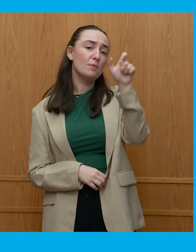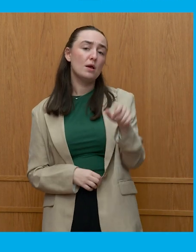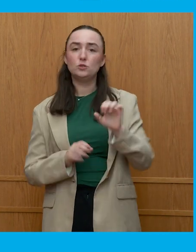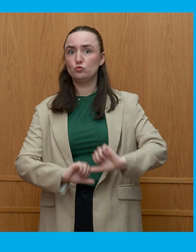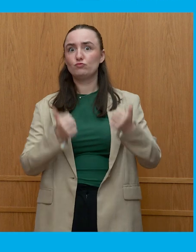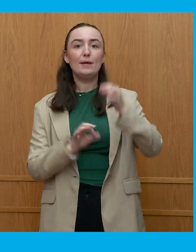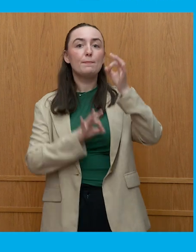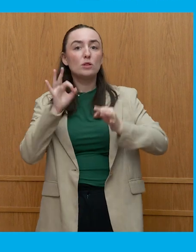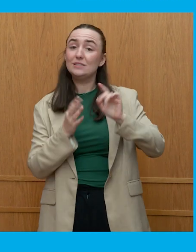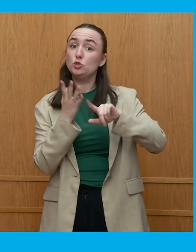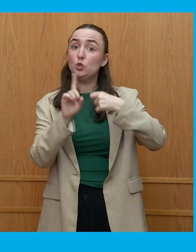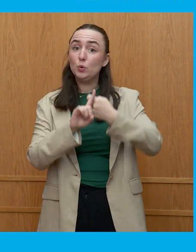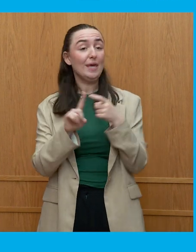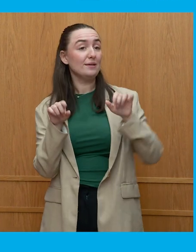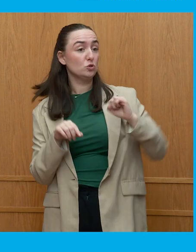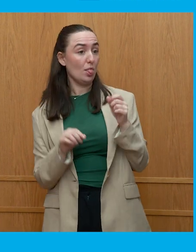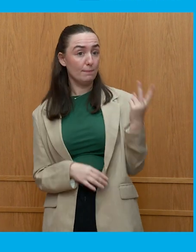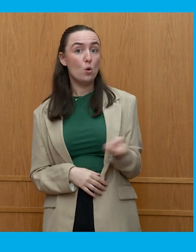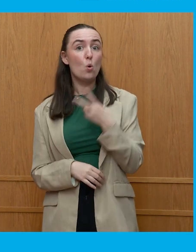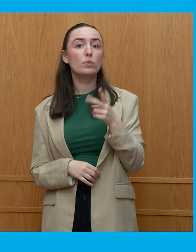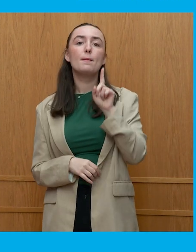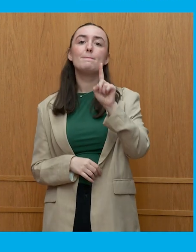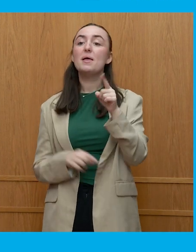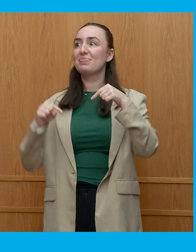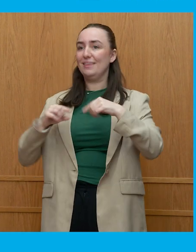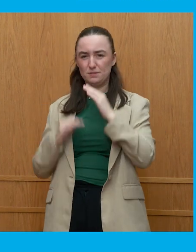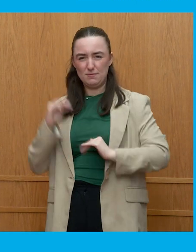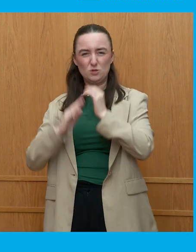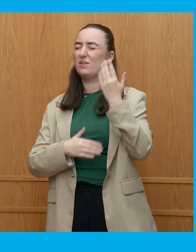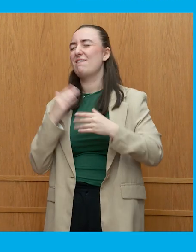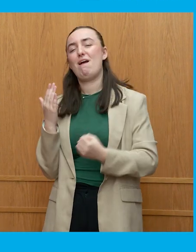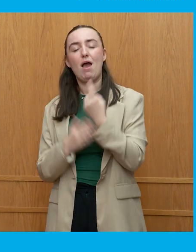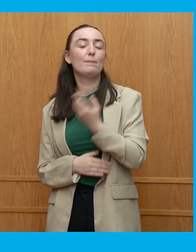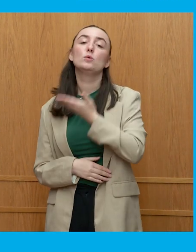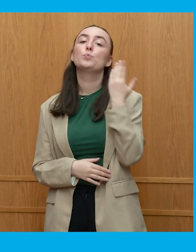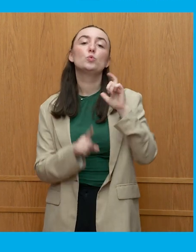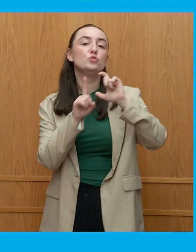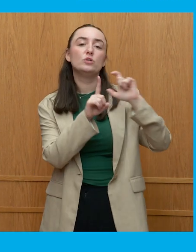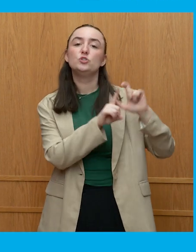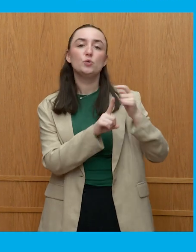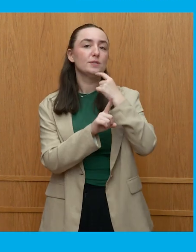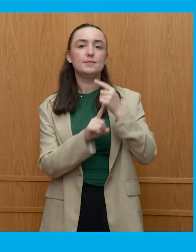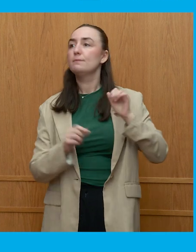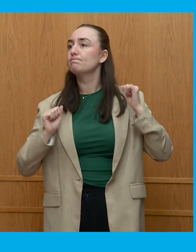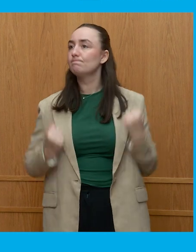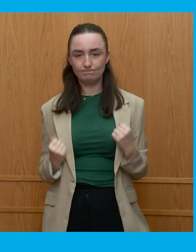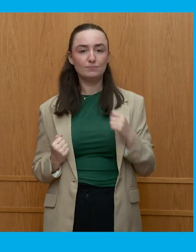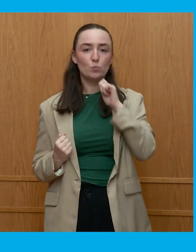UK politician as well. But above all, in terms of the context of this building, it would not have happened had not Donald said, we are going to build